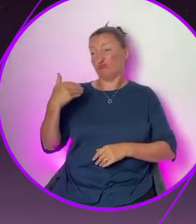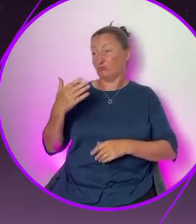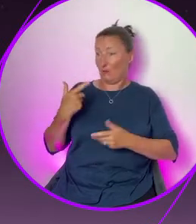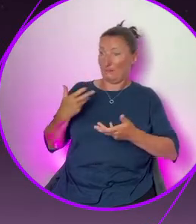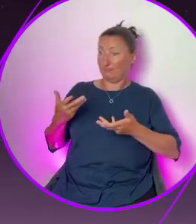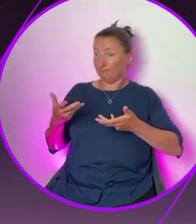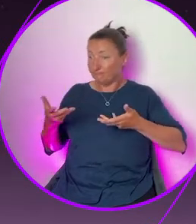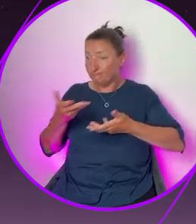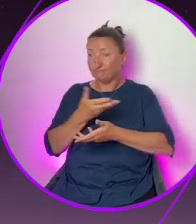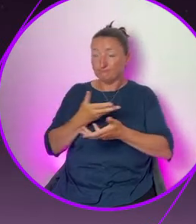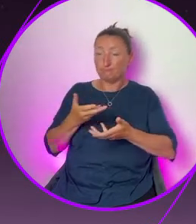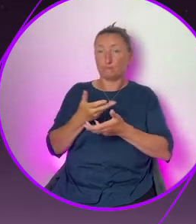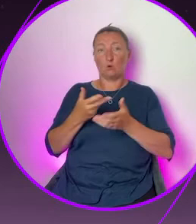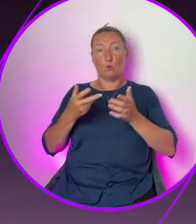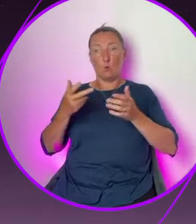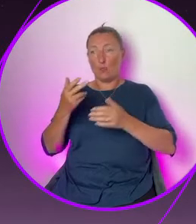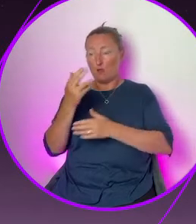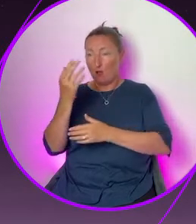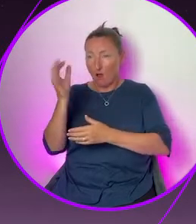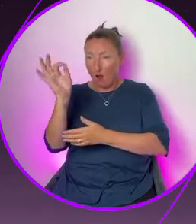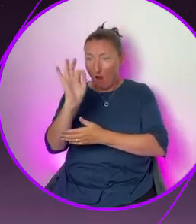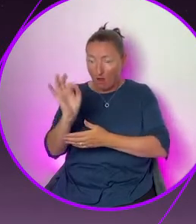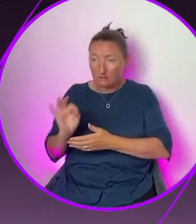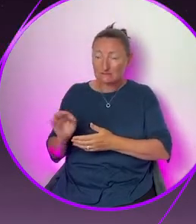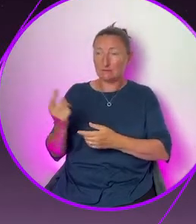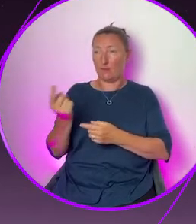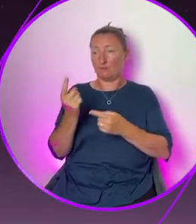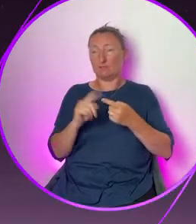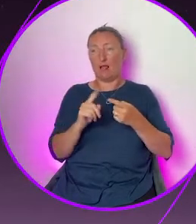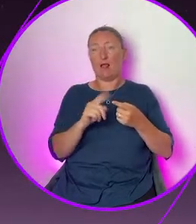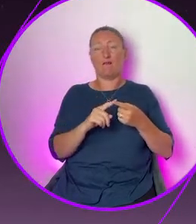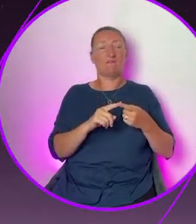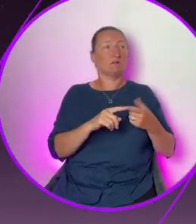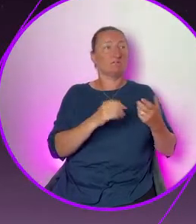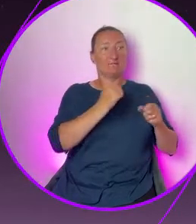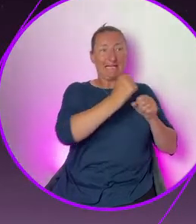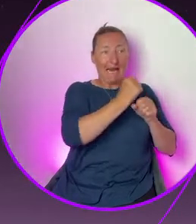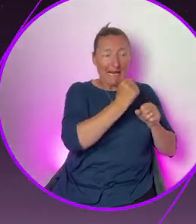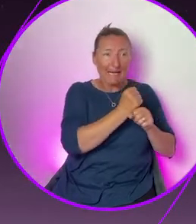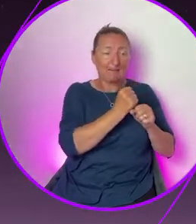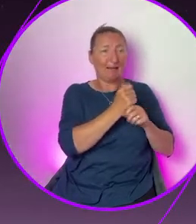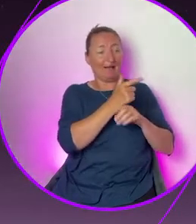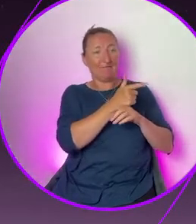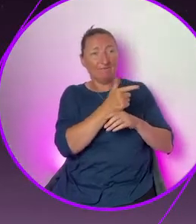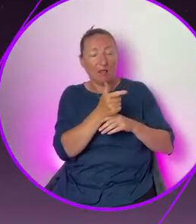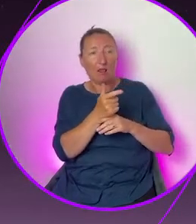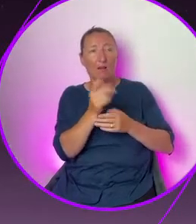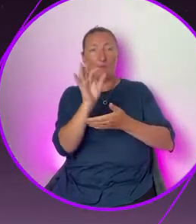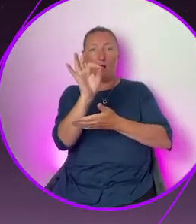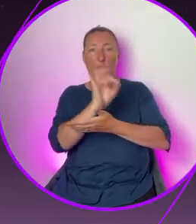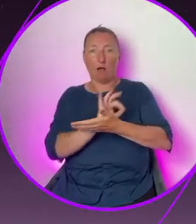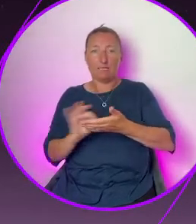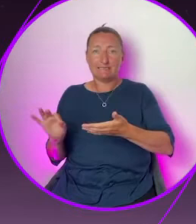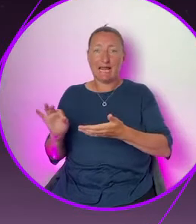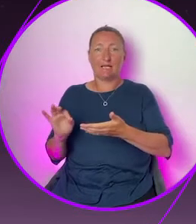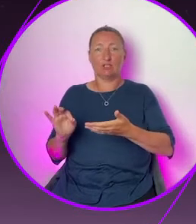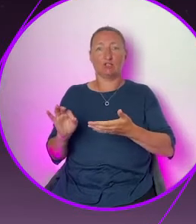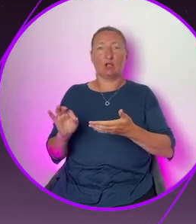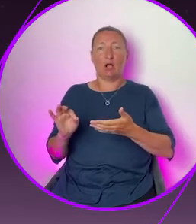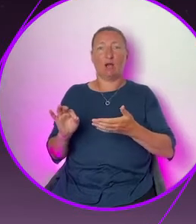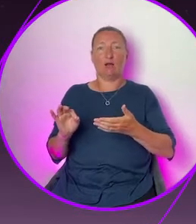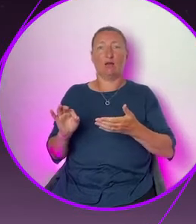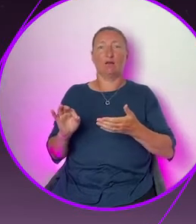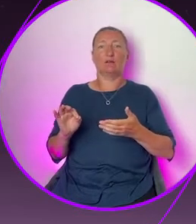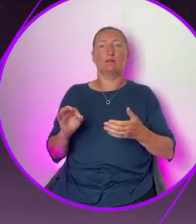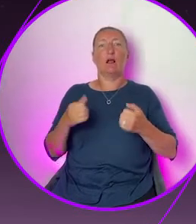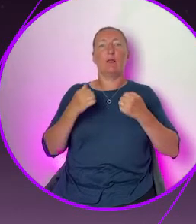and organisations in adjacent fields, including blockchain, gaming, film and architecture, which we refer to here a